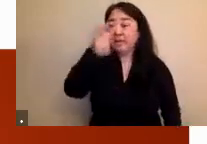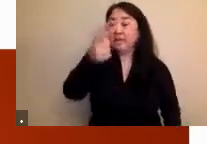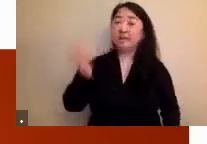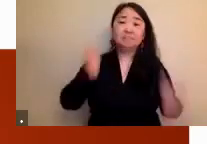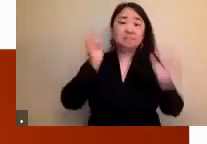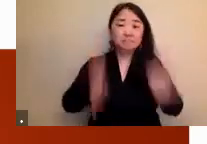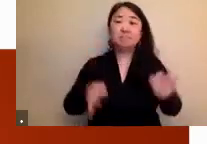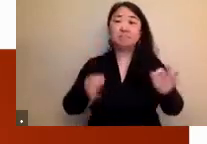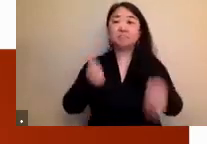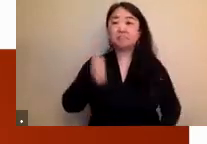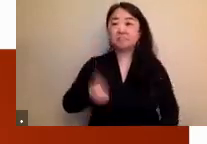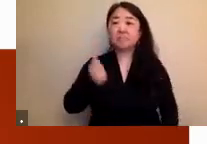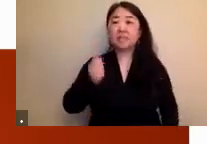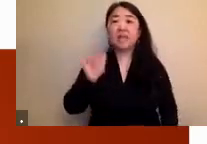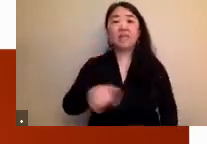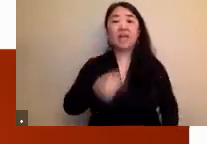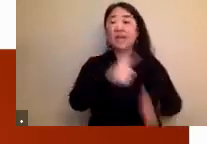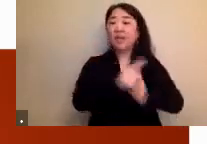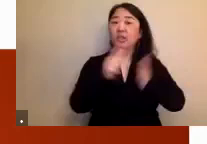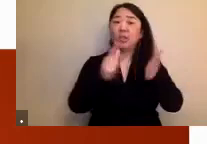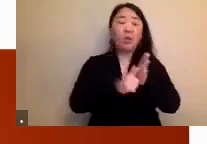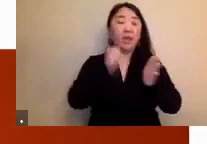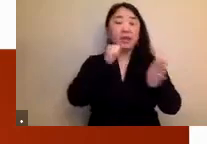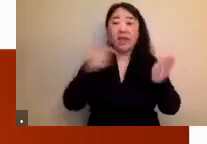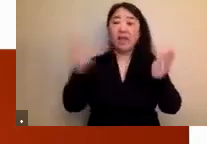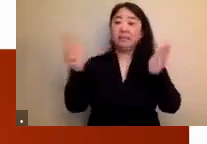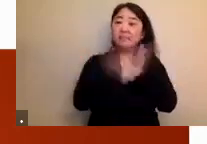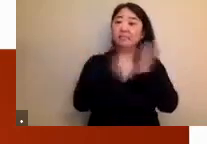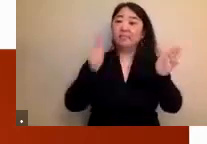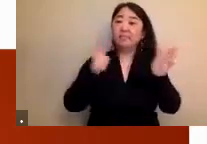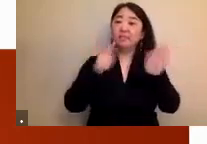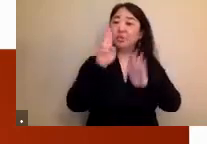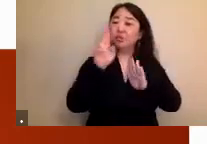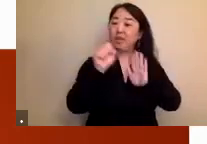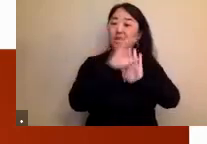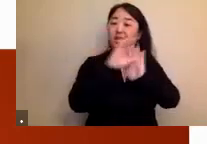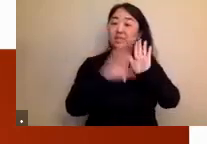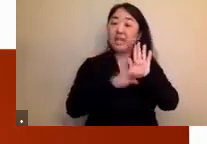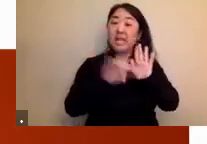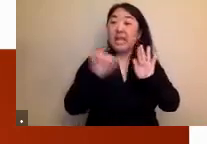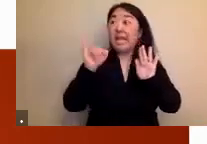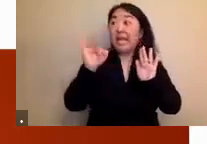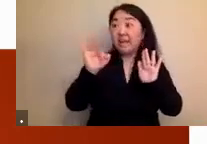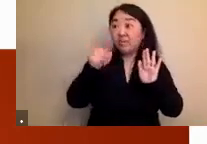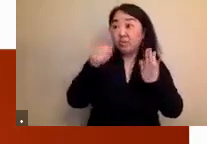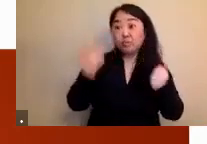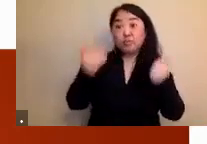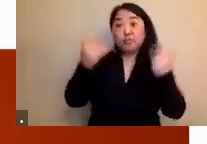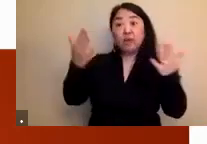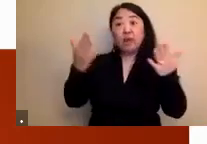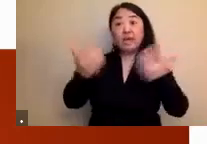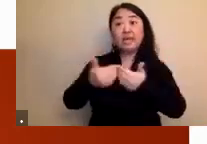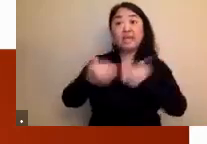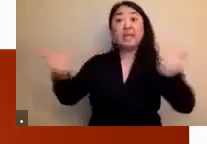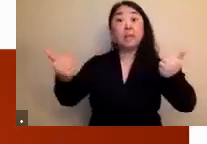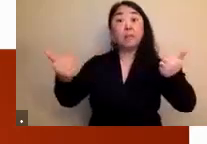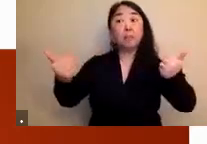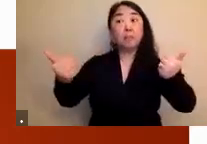and laws did not violate the US Constitution just so long as you provided separate but